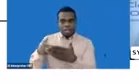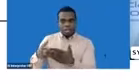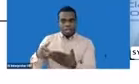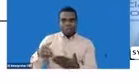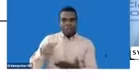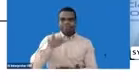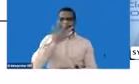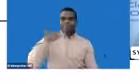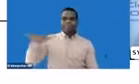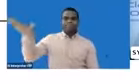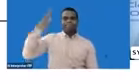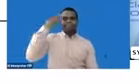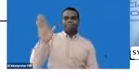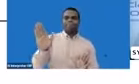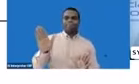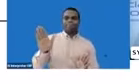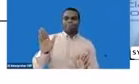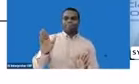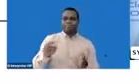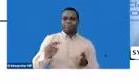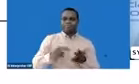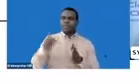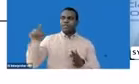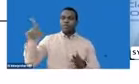be a gift in this context.